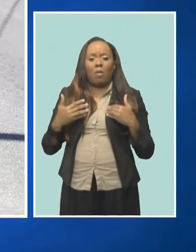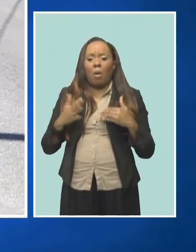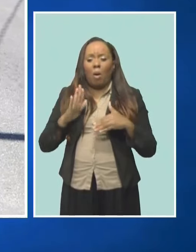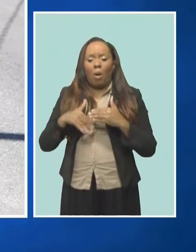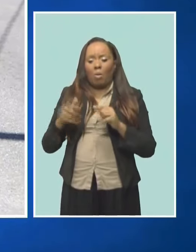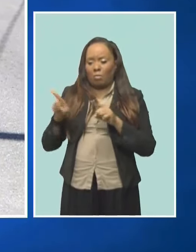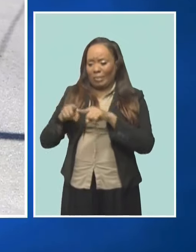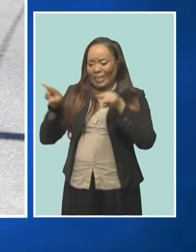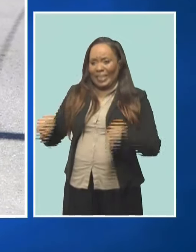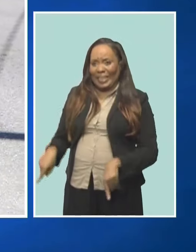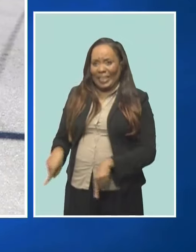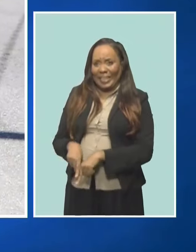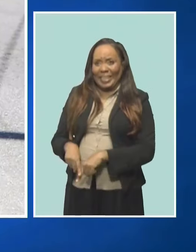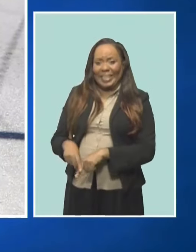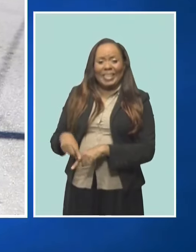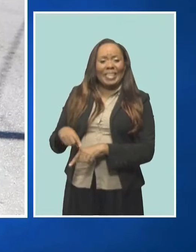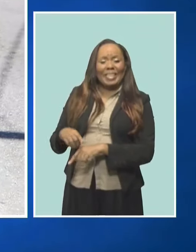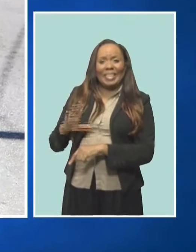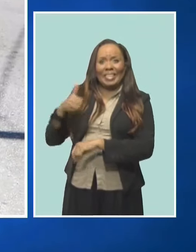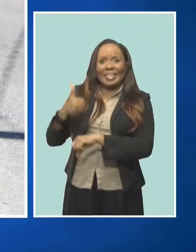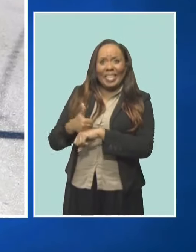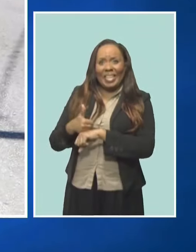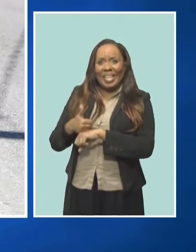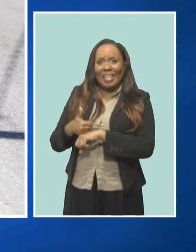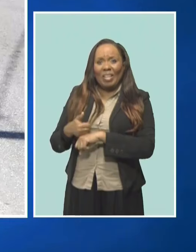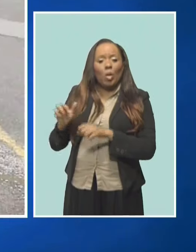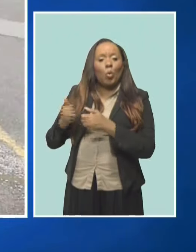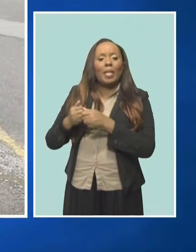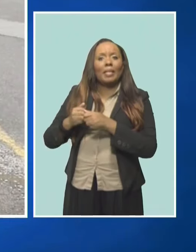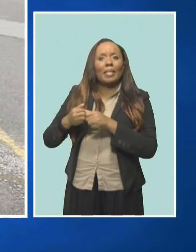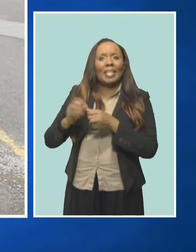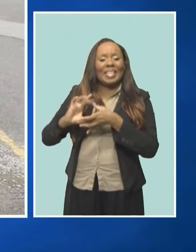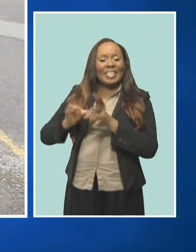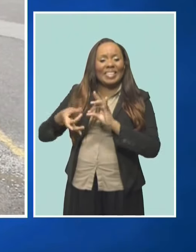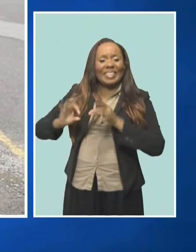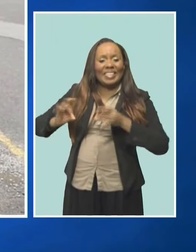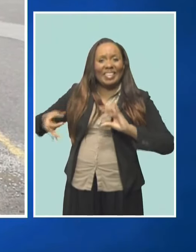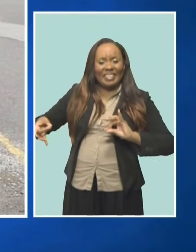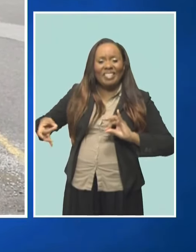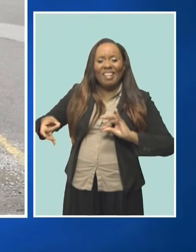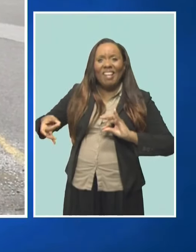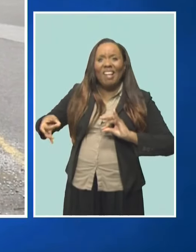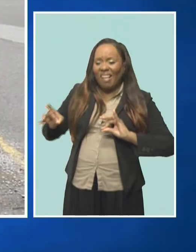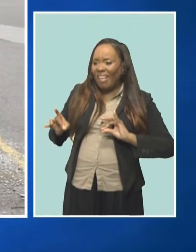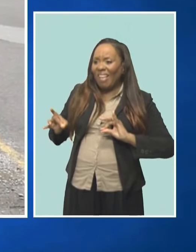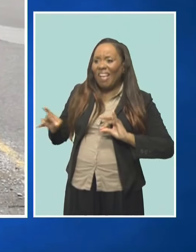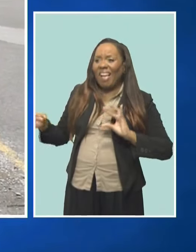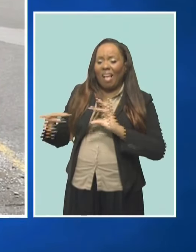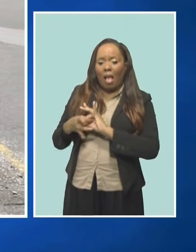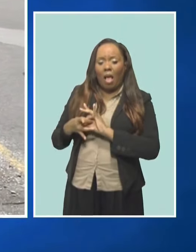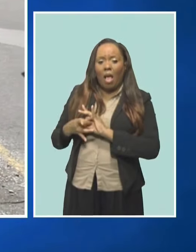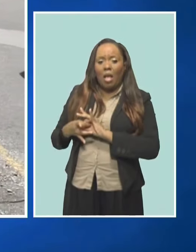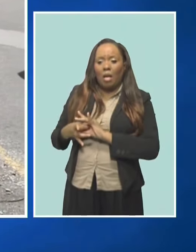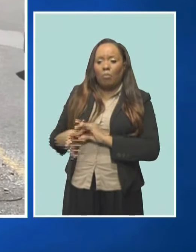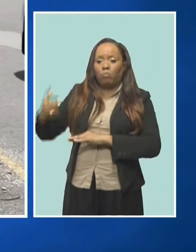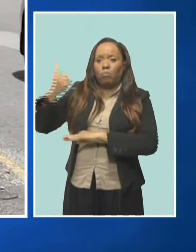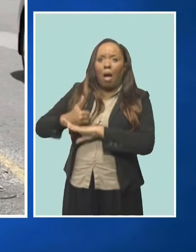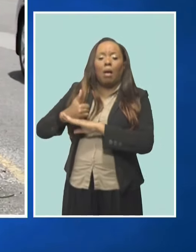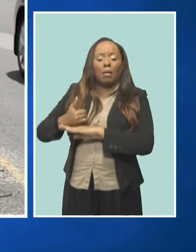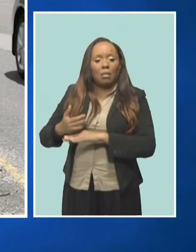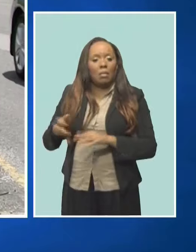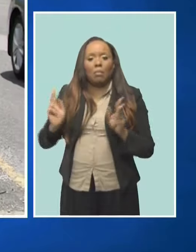other forms of advertising material to road signs. The advertising material placed along the roadways and sidewalks often obstruct the